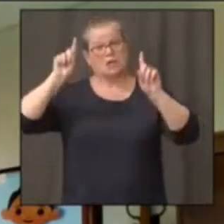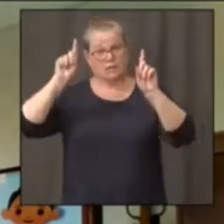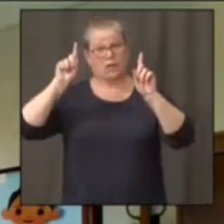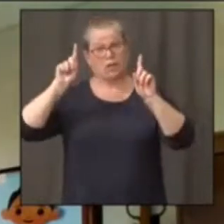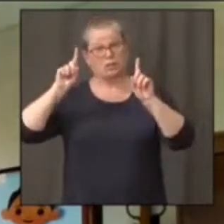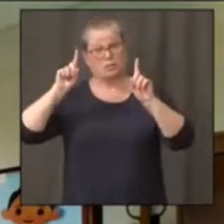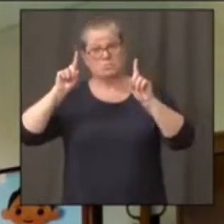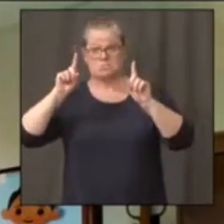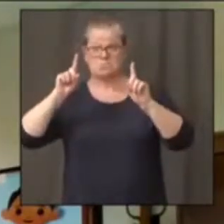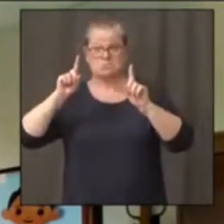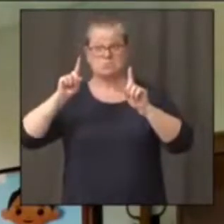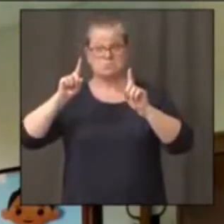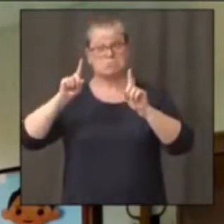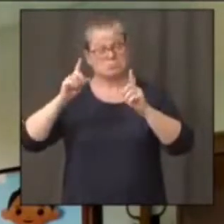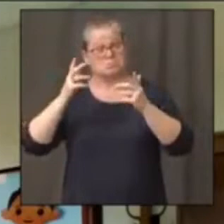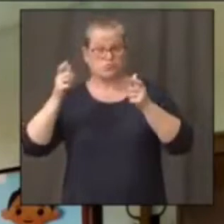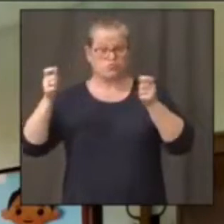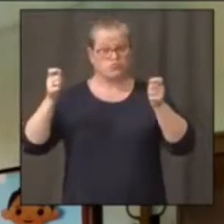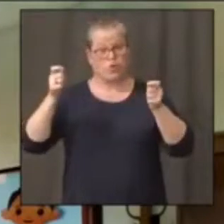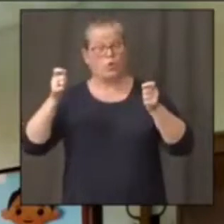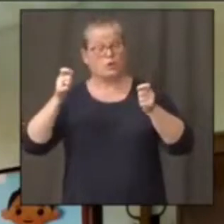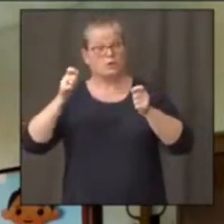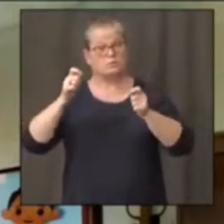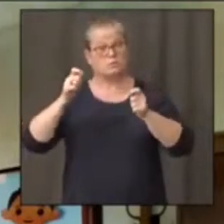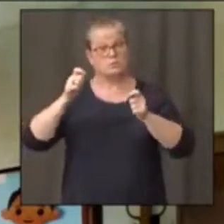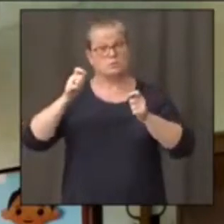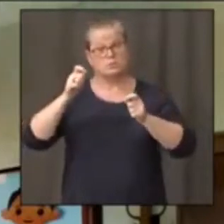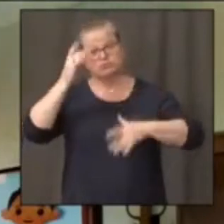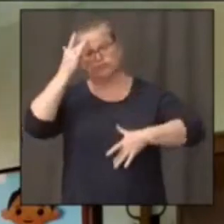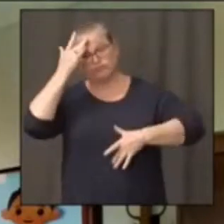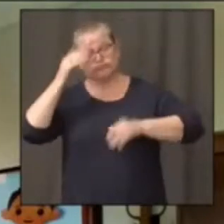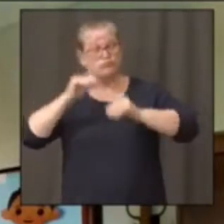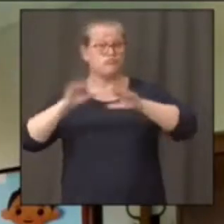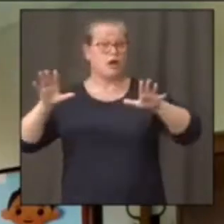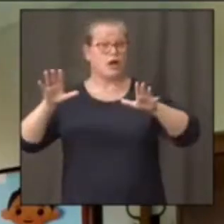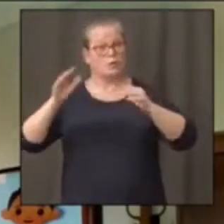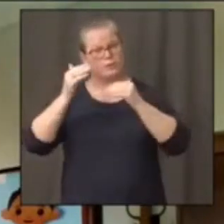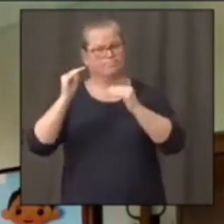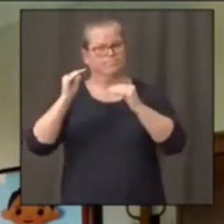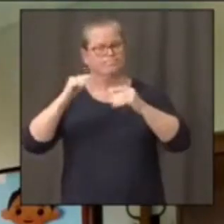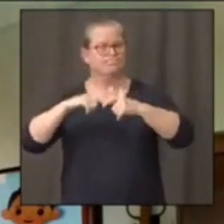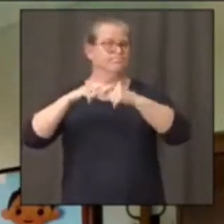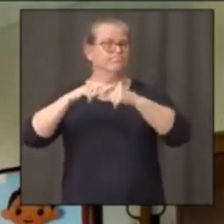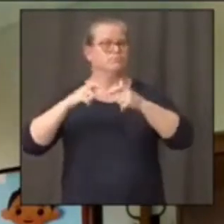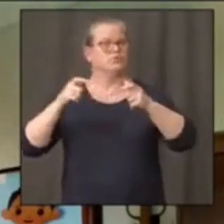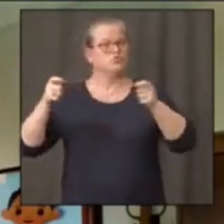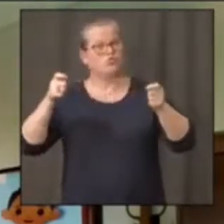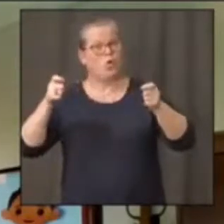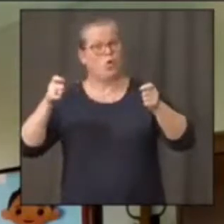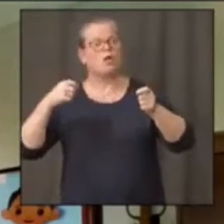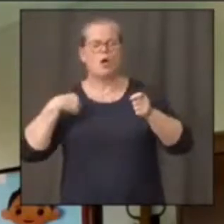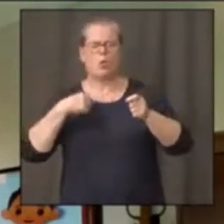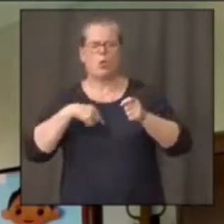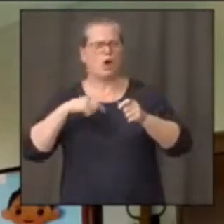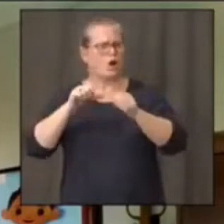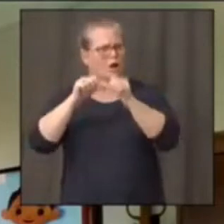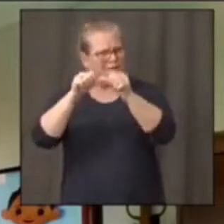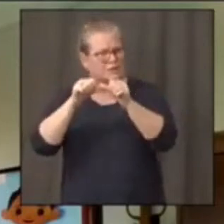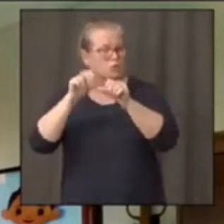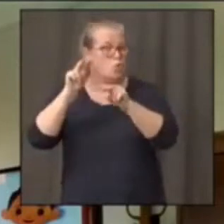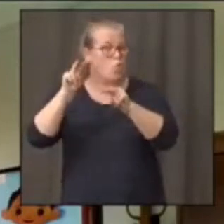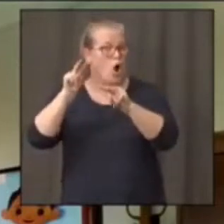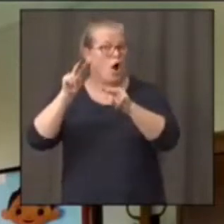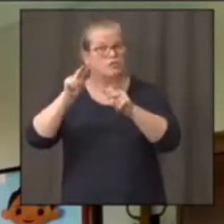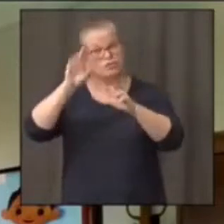around controlling the spread. We're going to keep our eyes on it, and hopefully by early August, where folks have